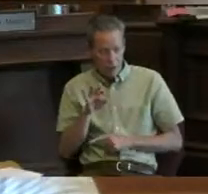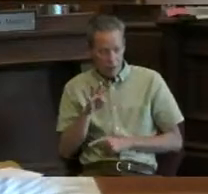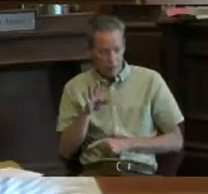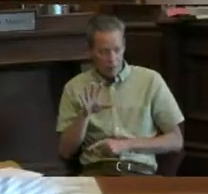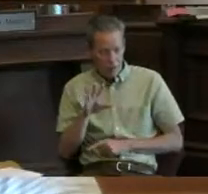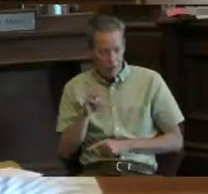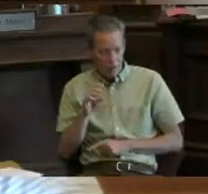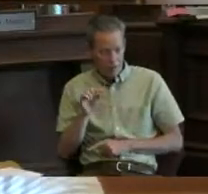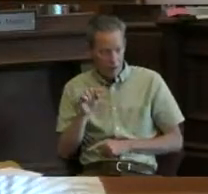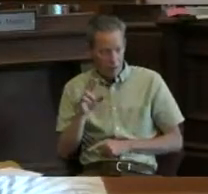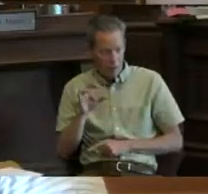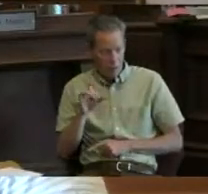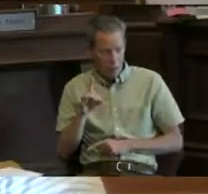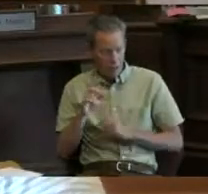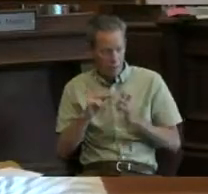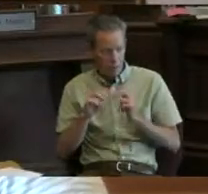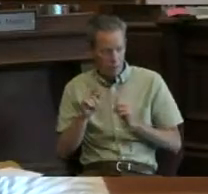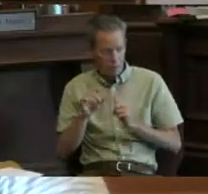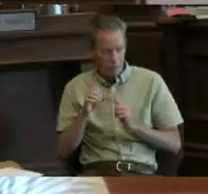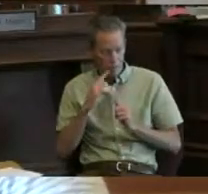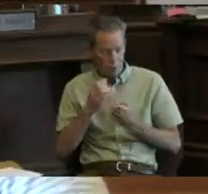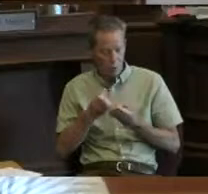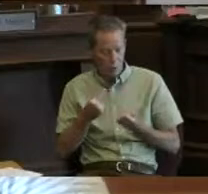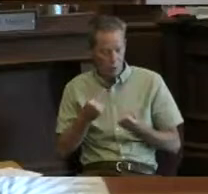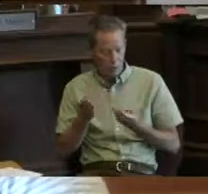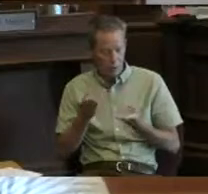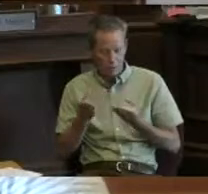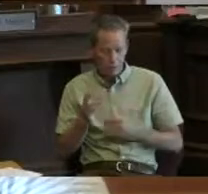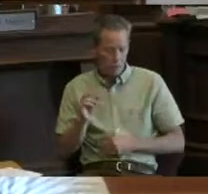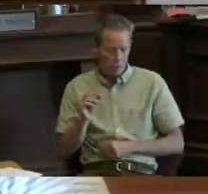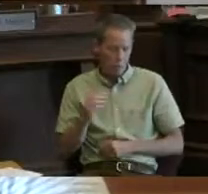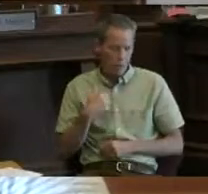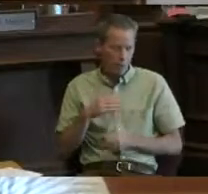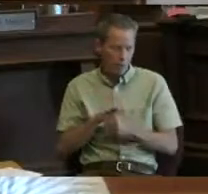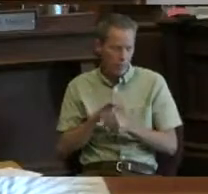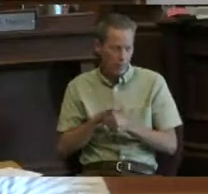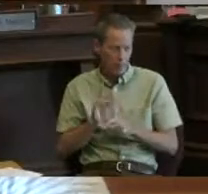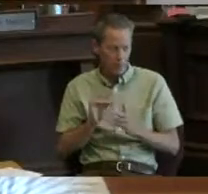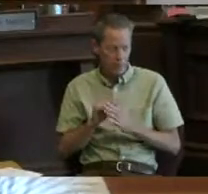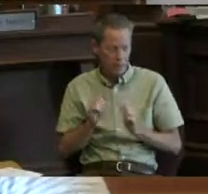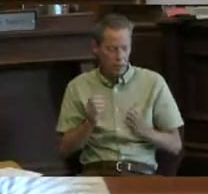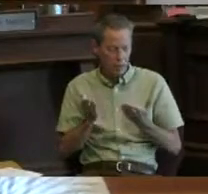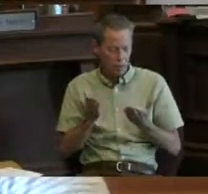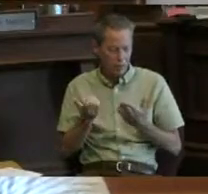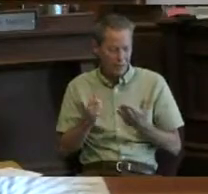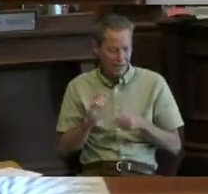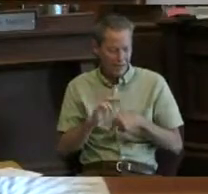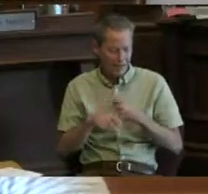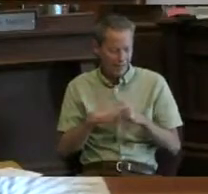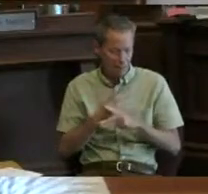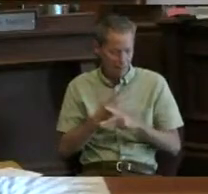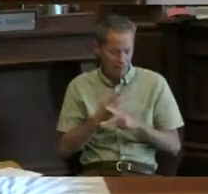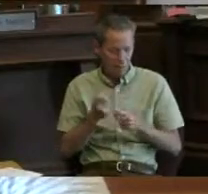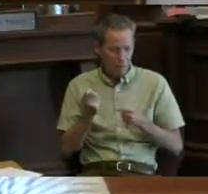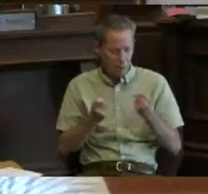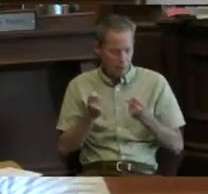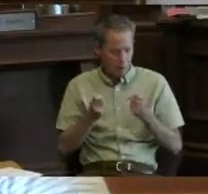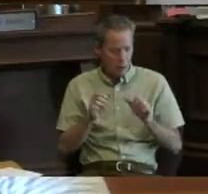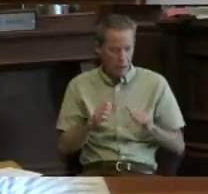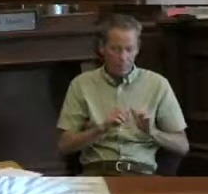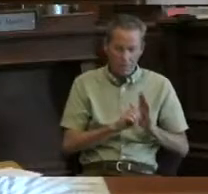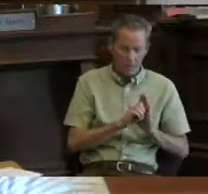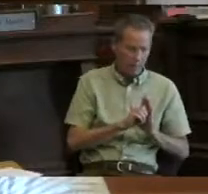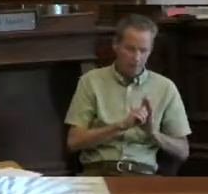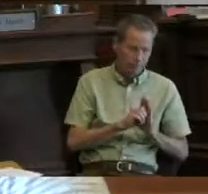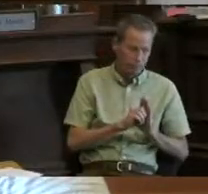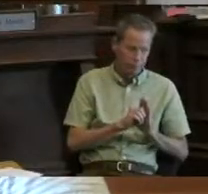Reed Boulevard, Building 100 for equipment services. We got plenty of people in there that can service any type, make, model of vehicle. Elevators, no,